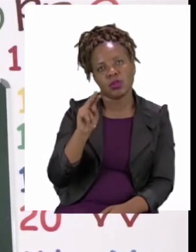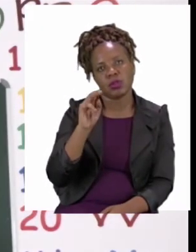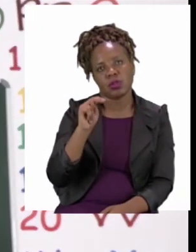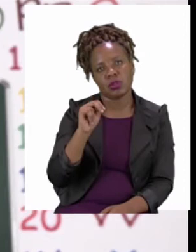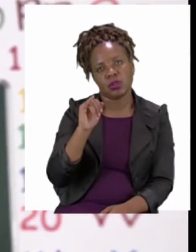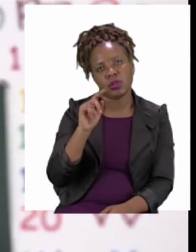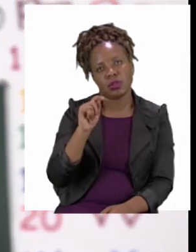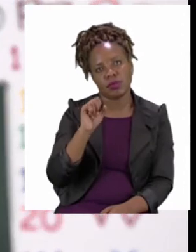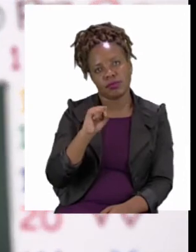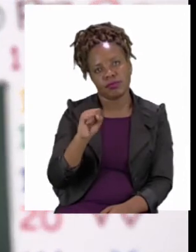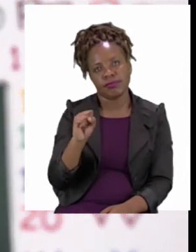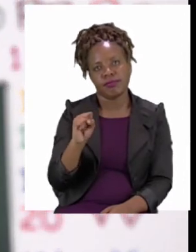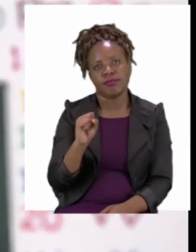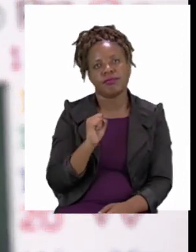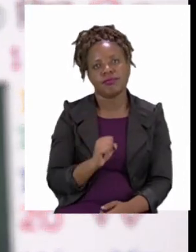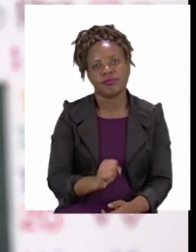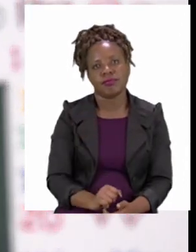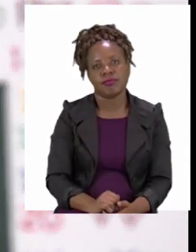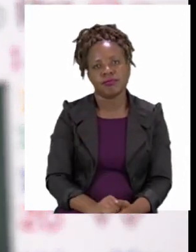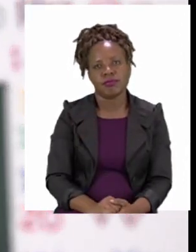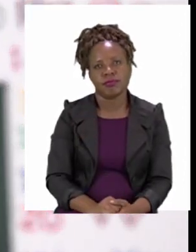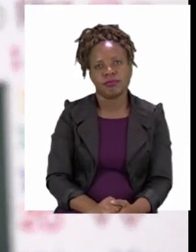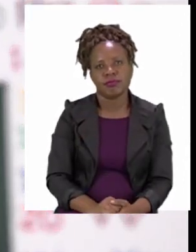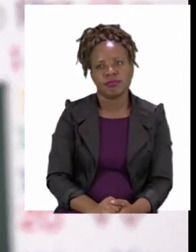write units.